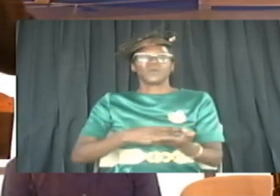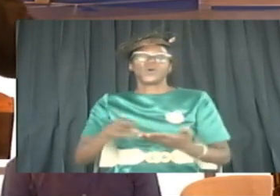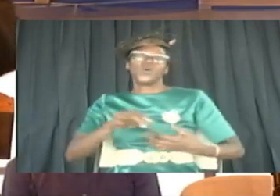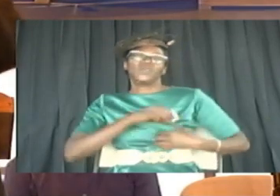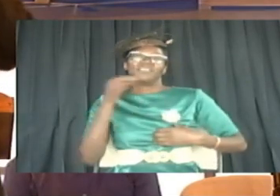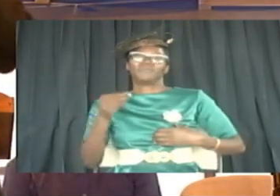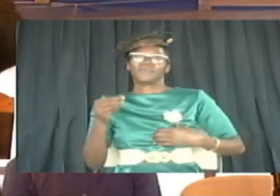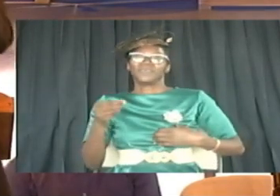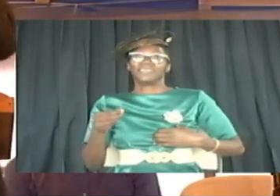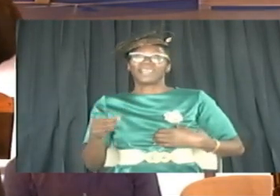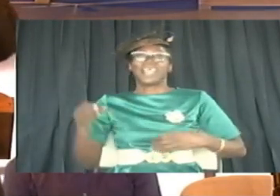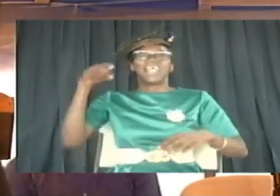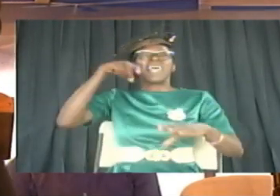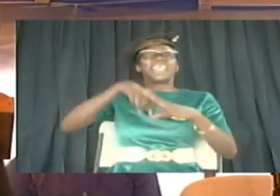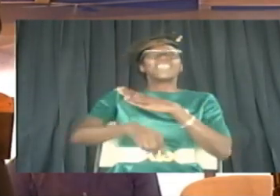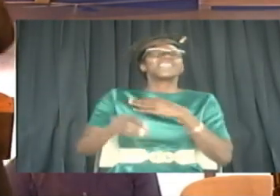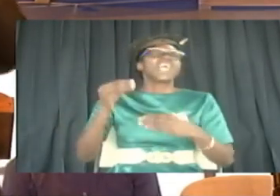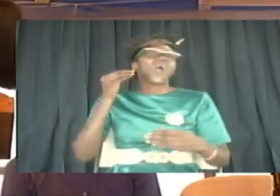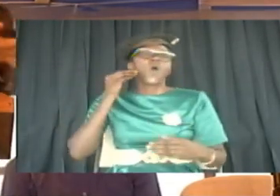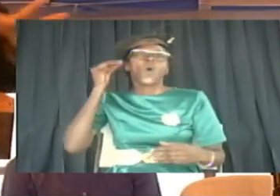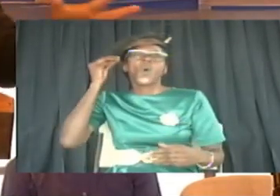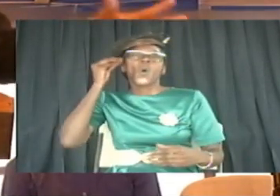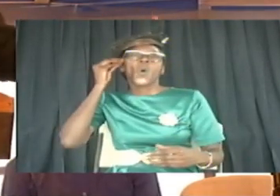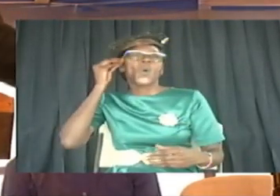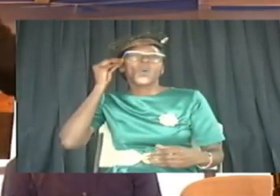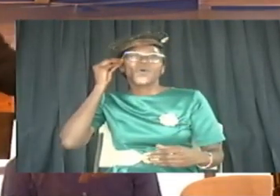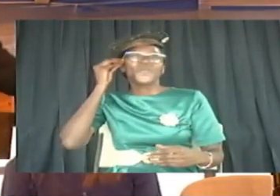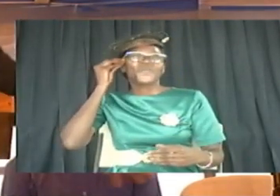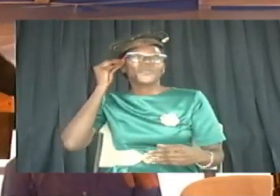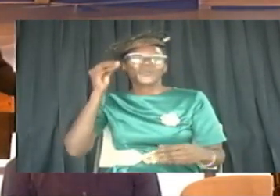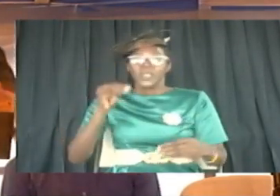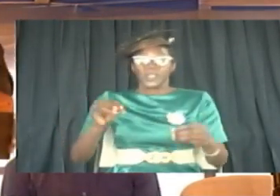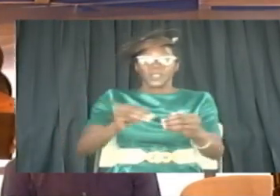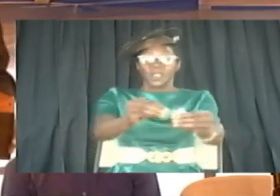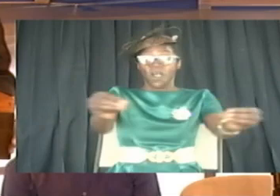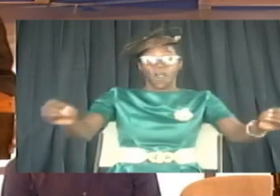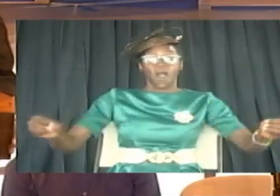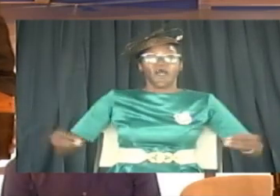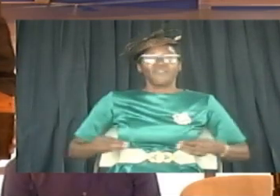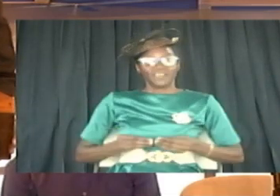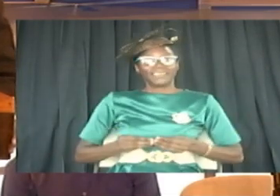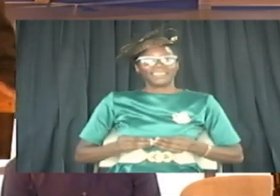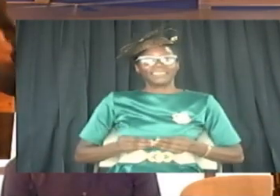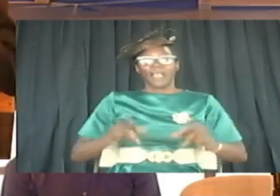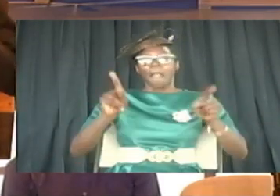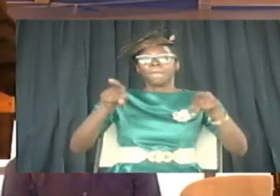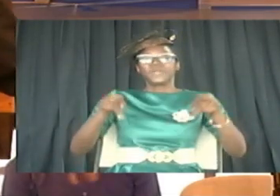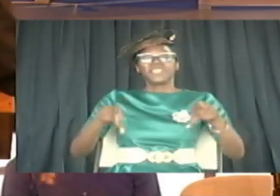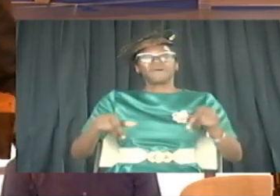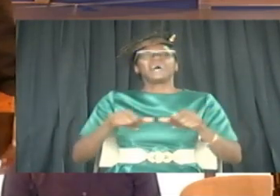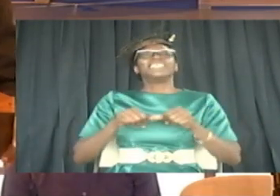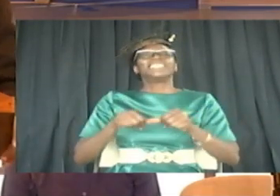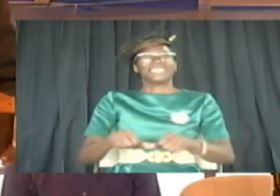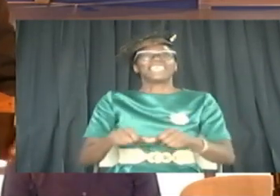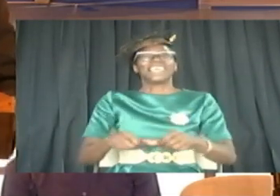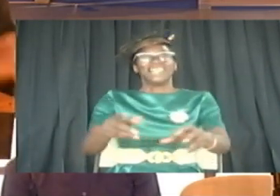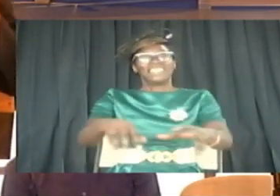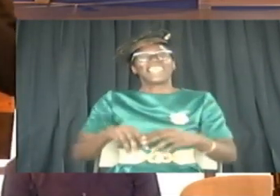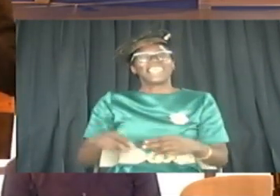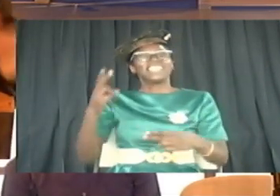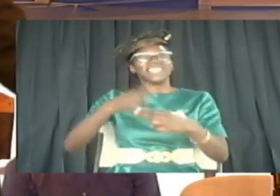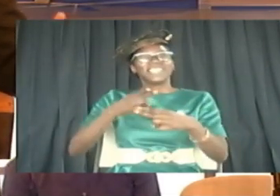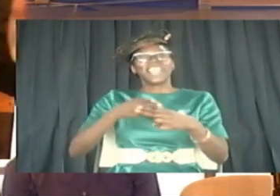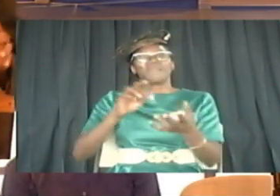right in their homes, right in the offices, and people are still taking on the name